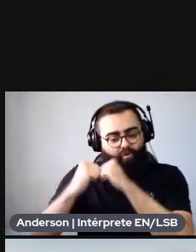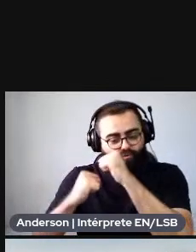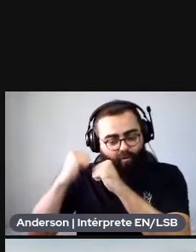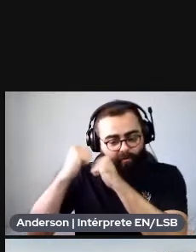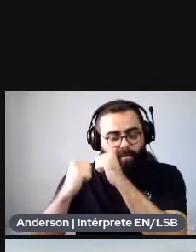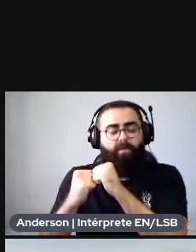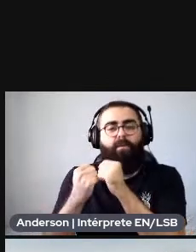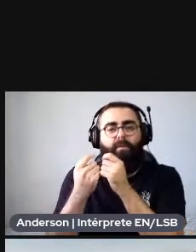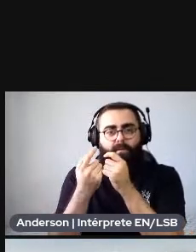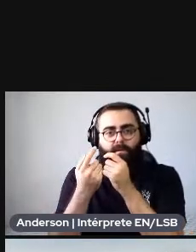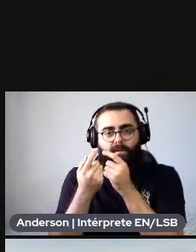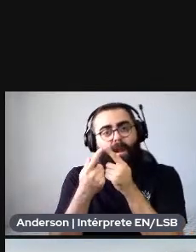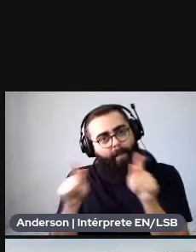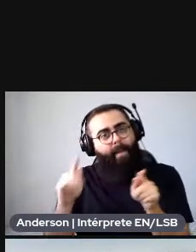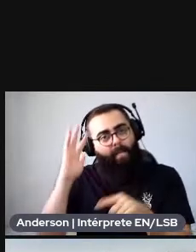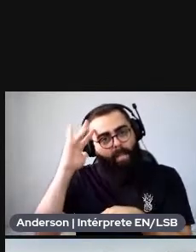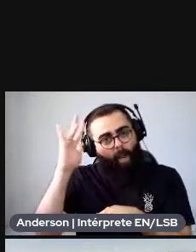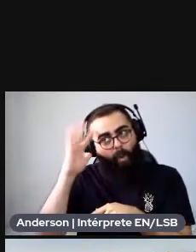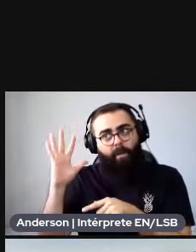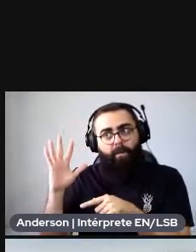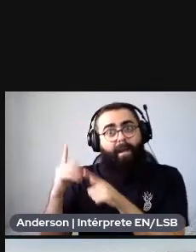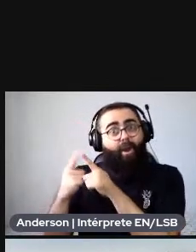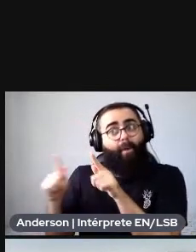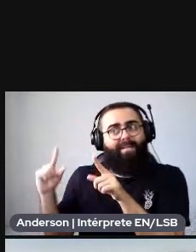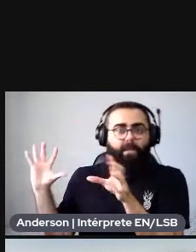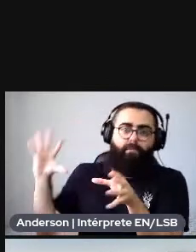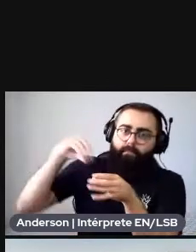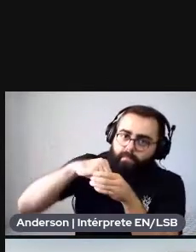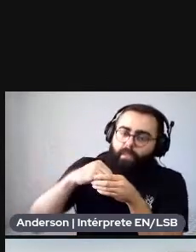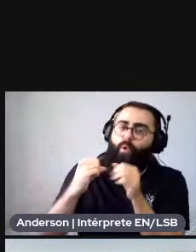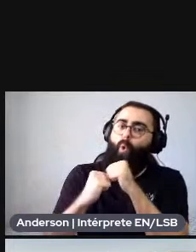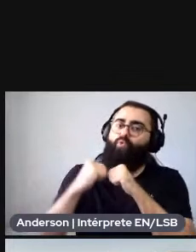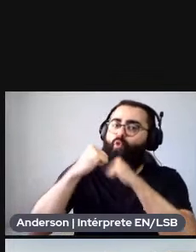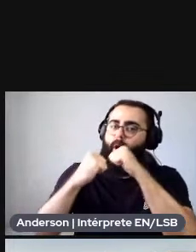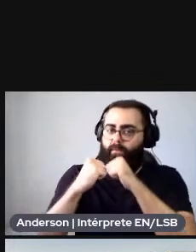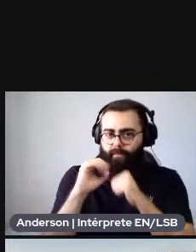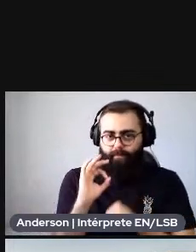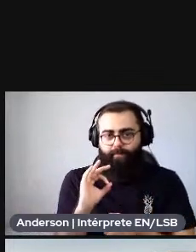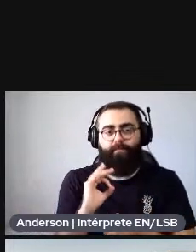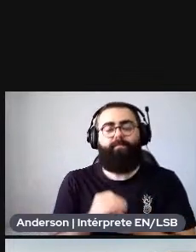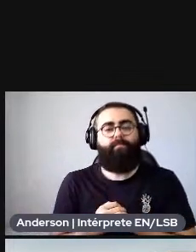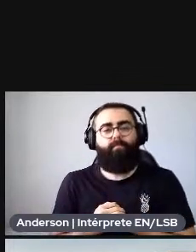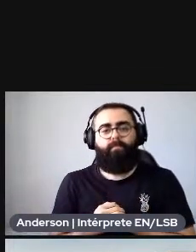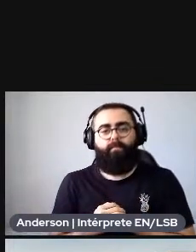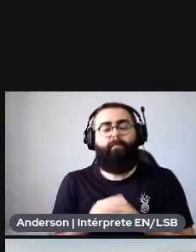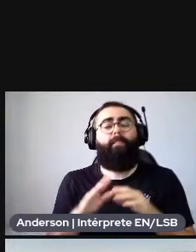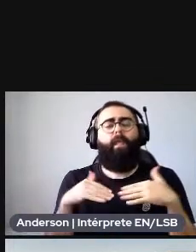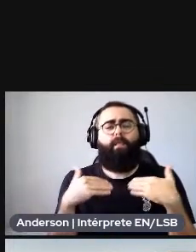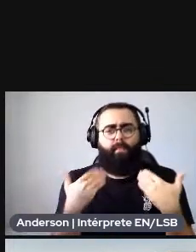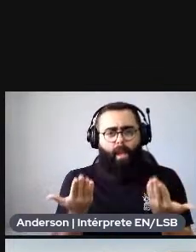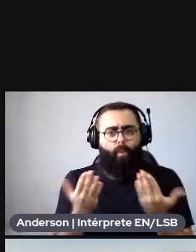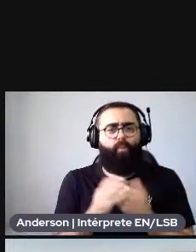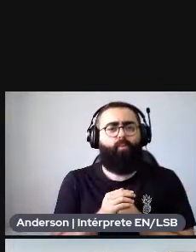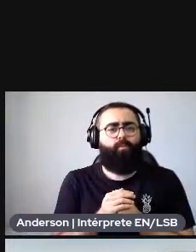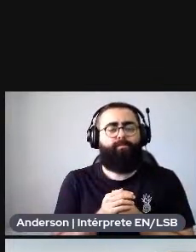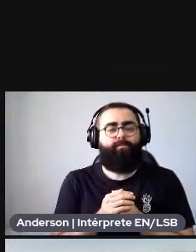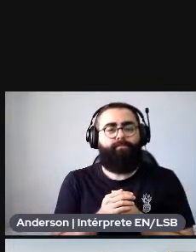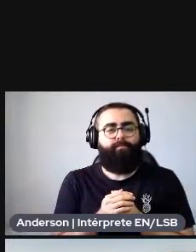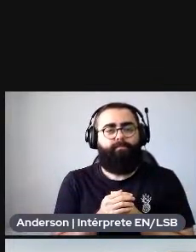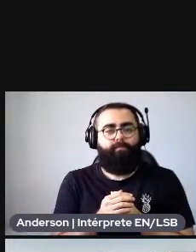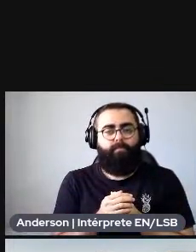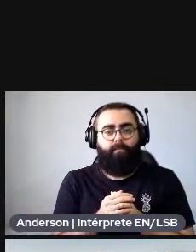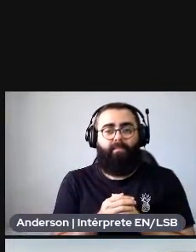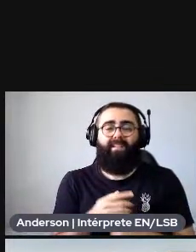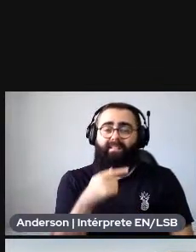construction in terms of the constructional approach. So, we would say then that we have an